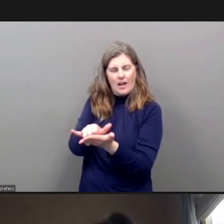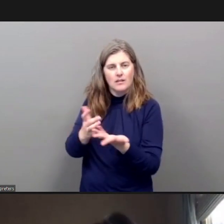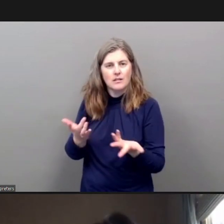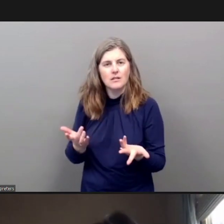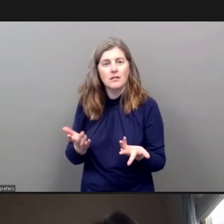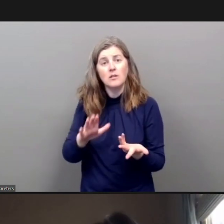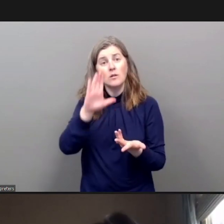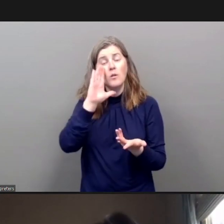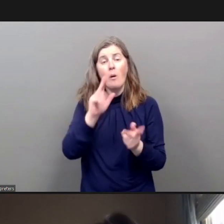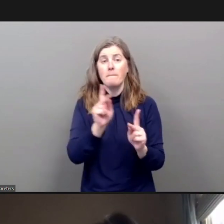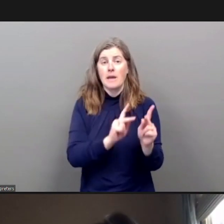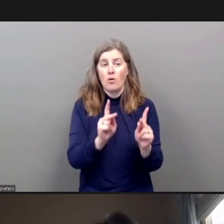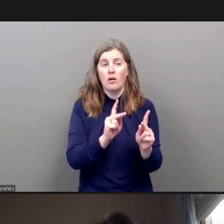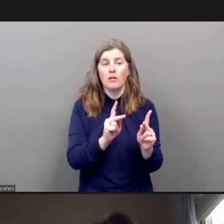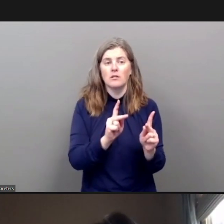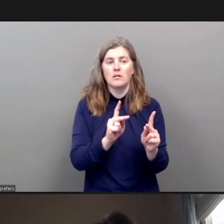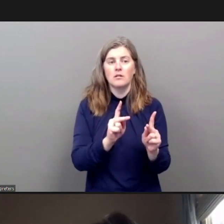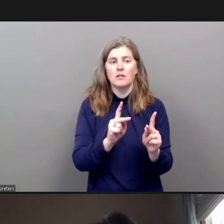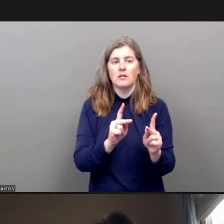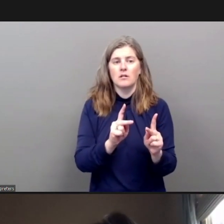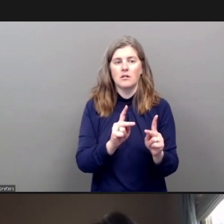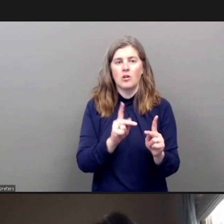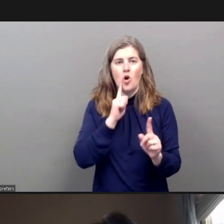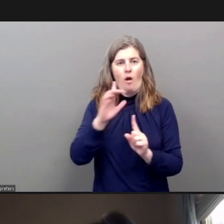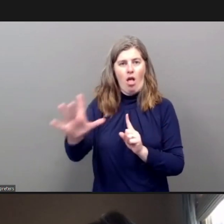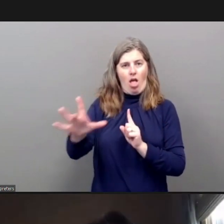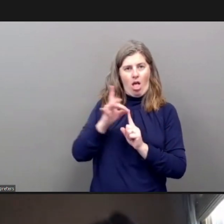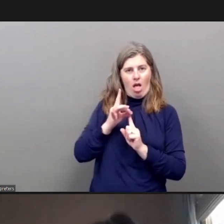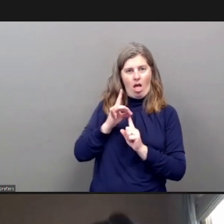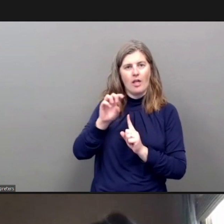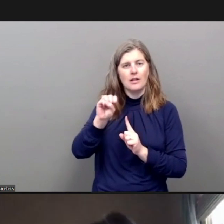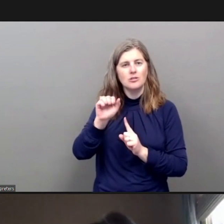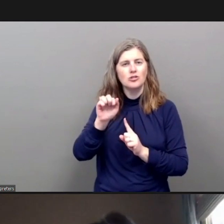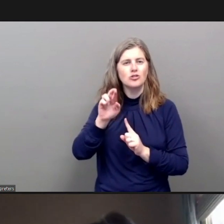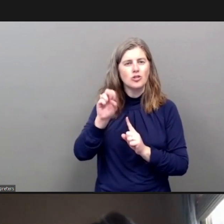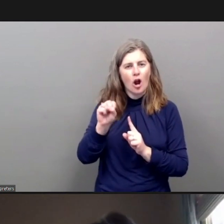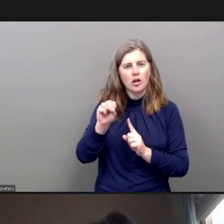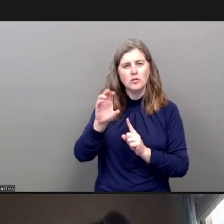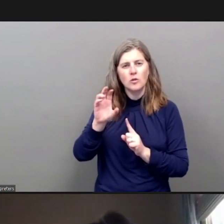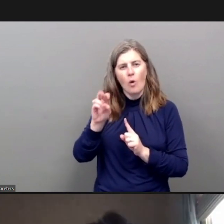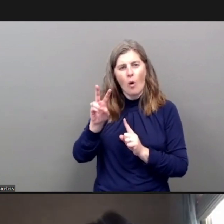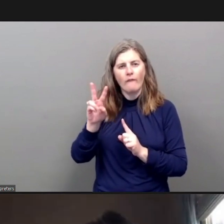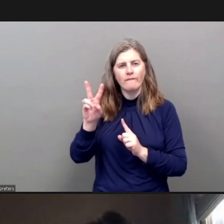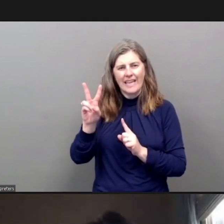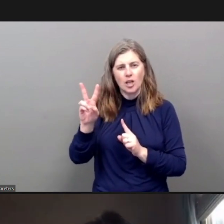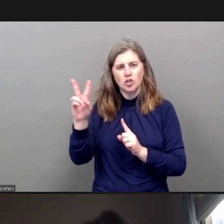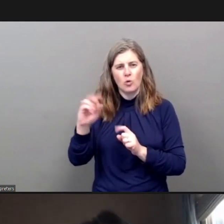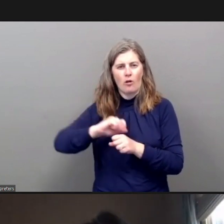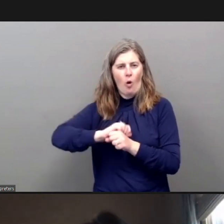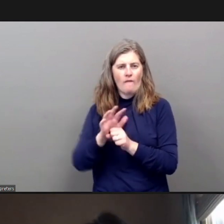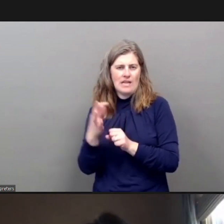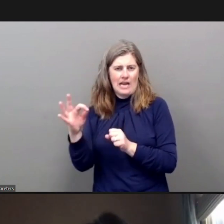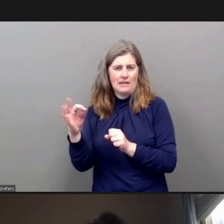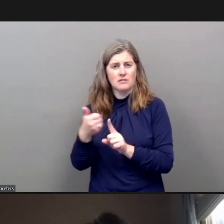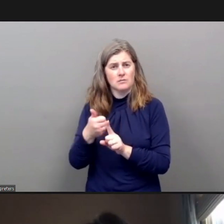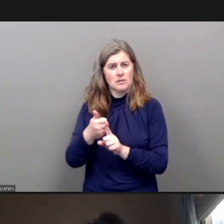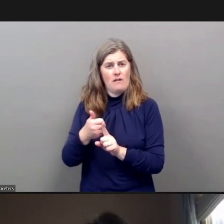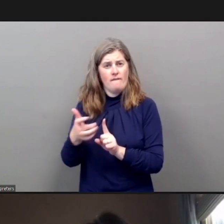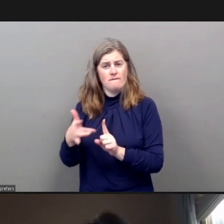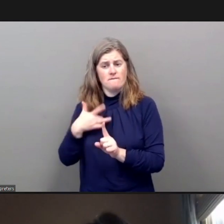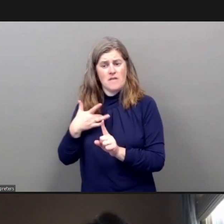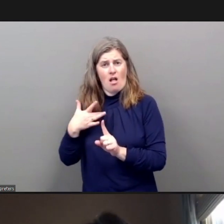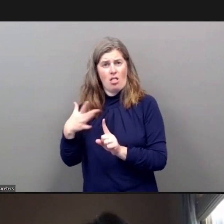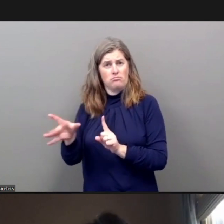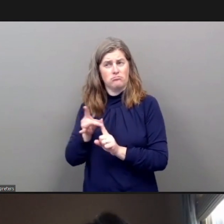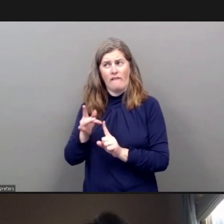People who become infected with SARS-CoV-2 have COVID-19 disease. They can have asymptomatic,